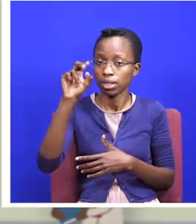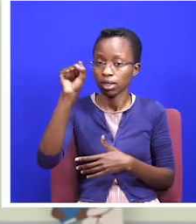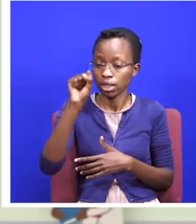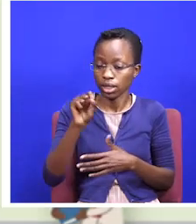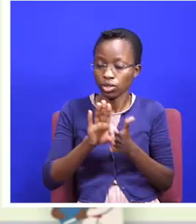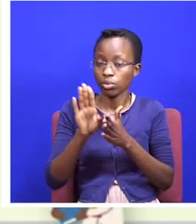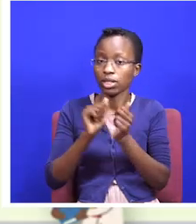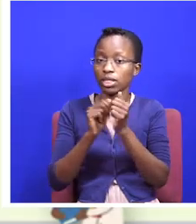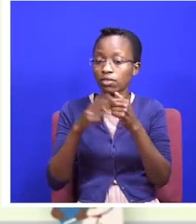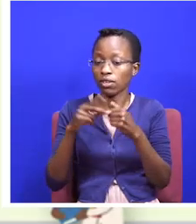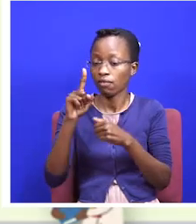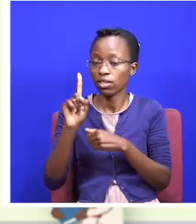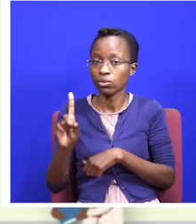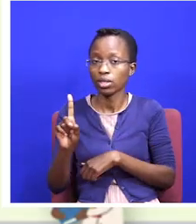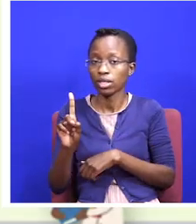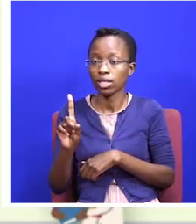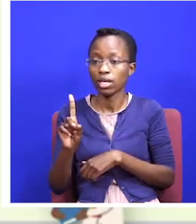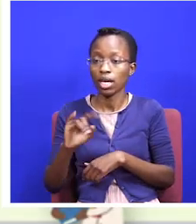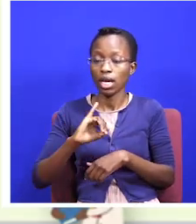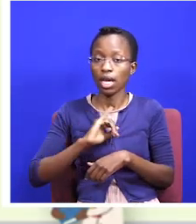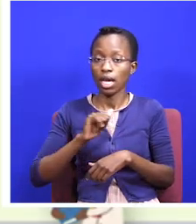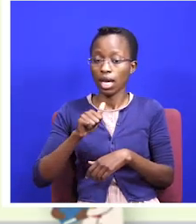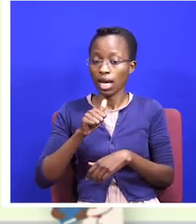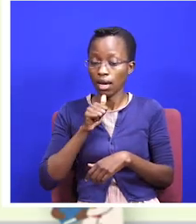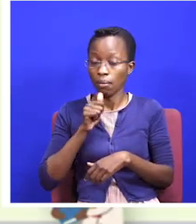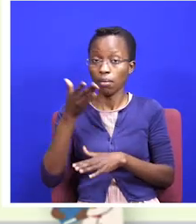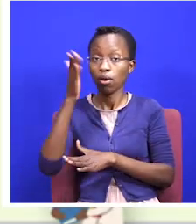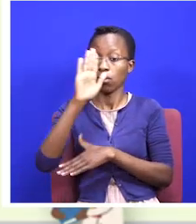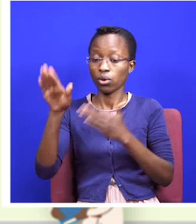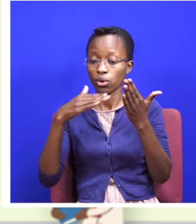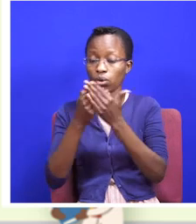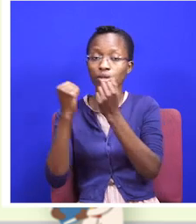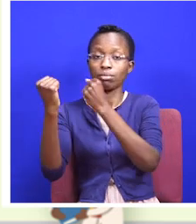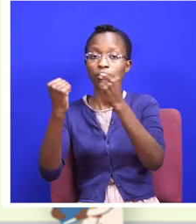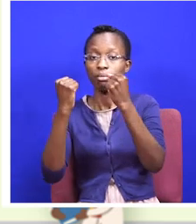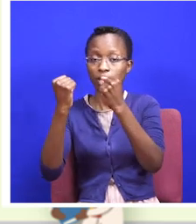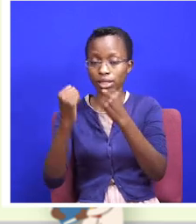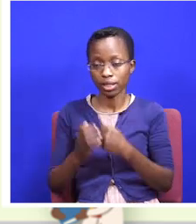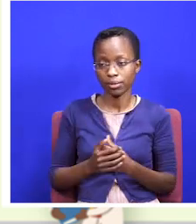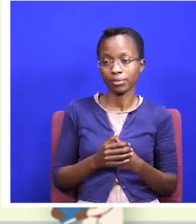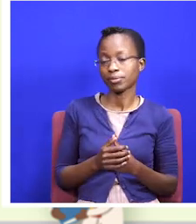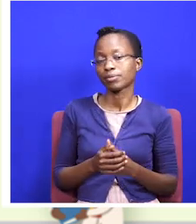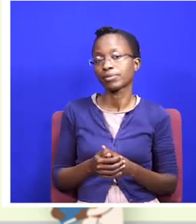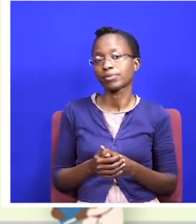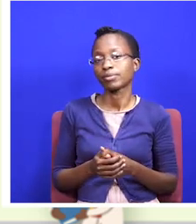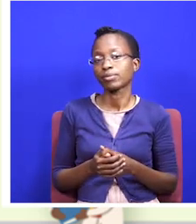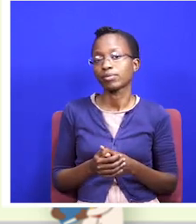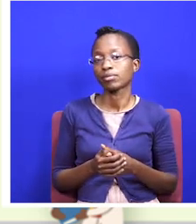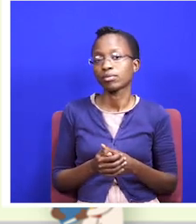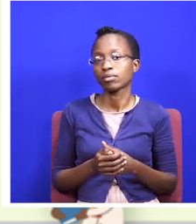Genesis, chapter 17, verse 1. I am El Shaddai,